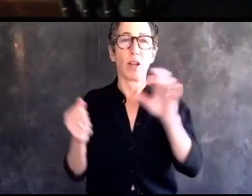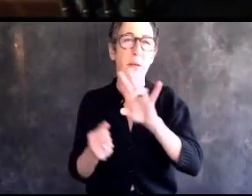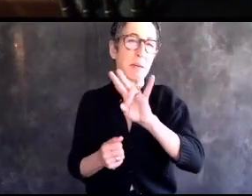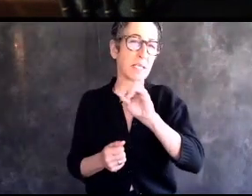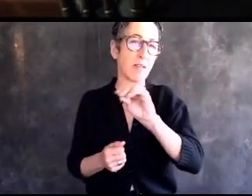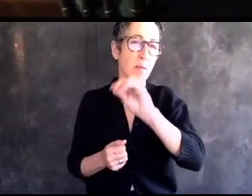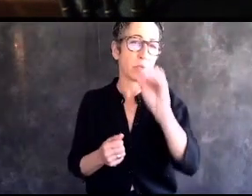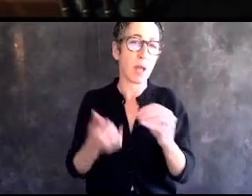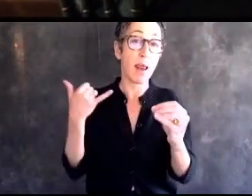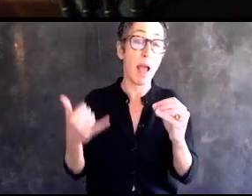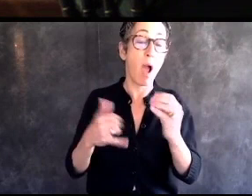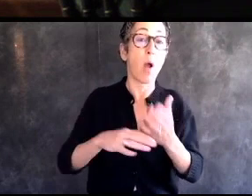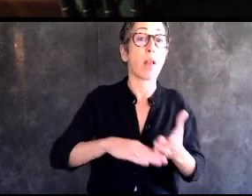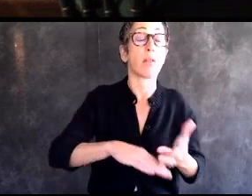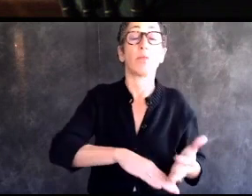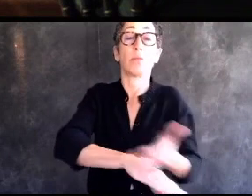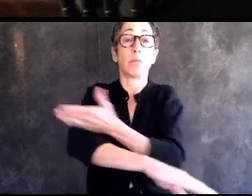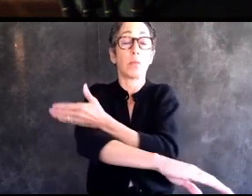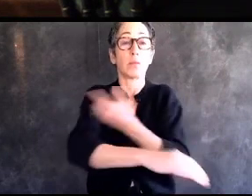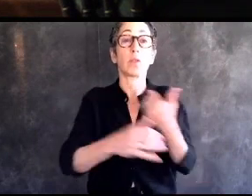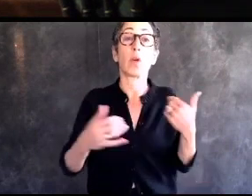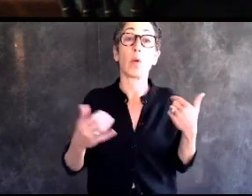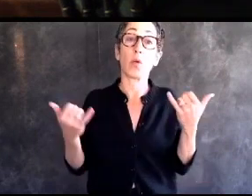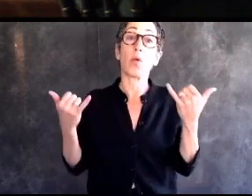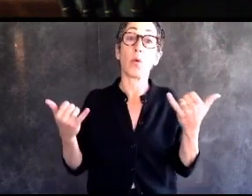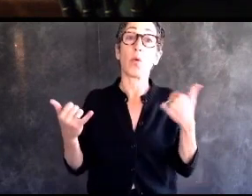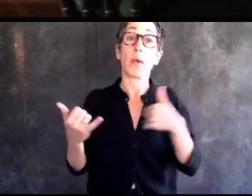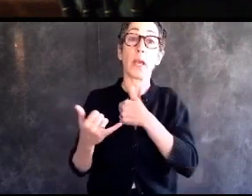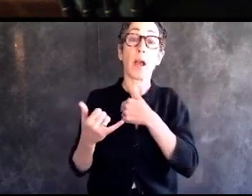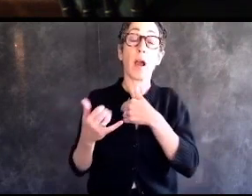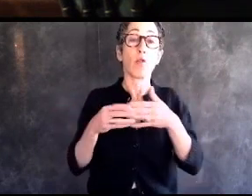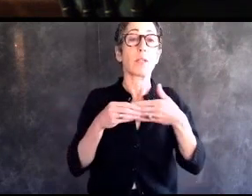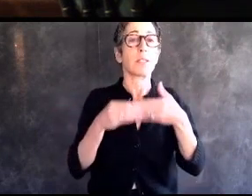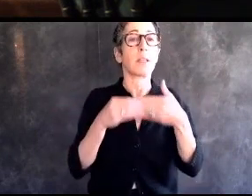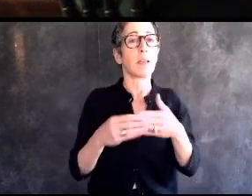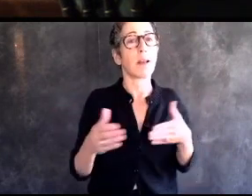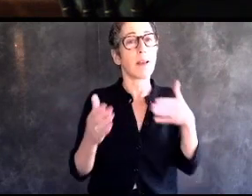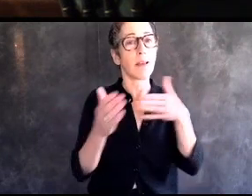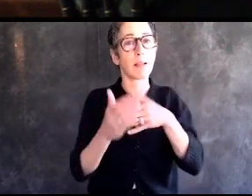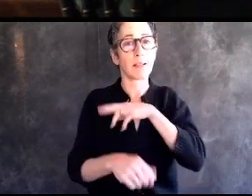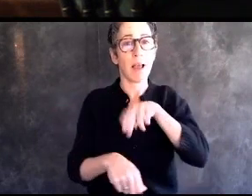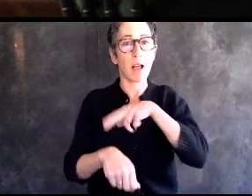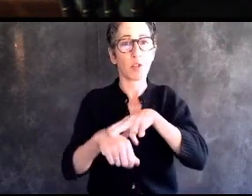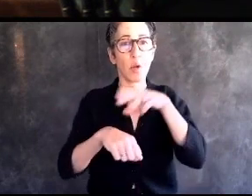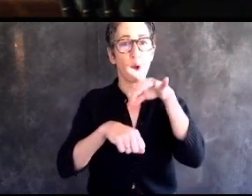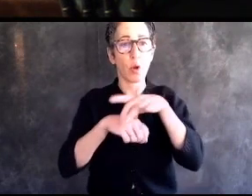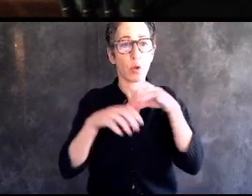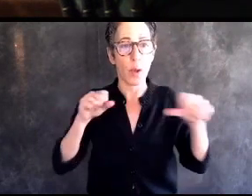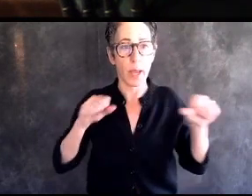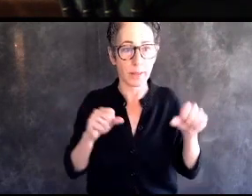very resilient against natural earthquakes. But to the unnatural one you just alluded to,